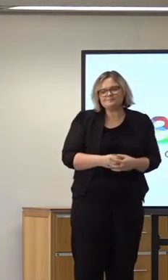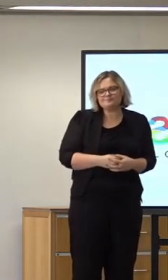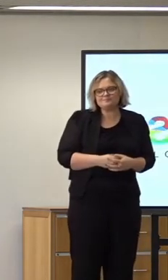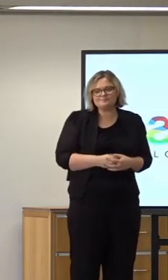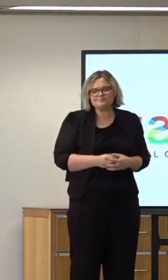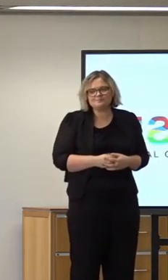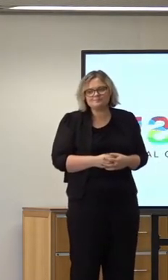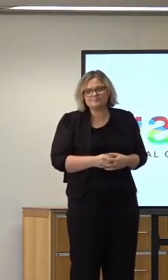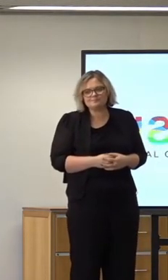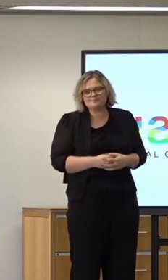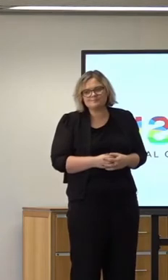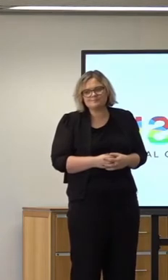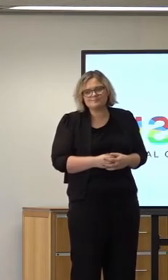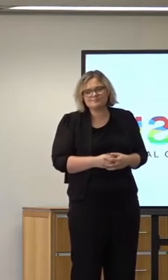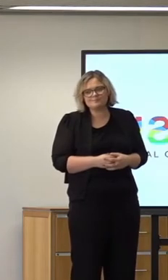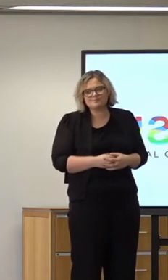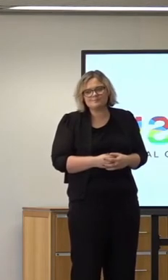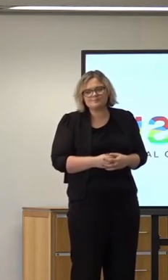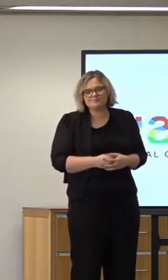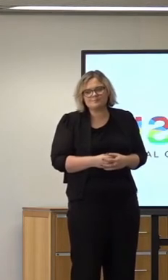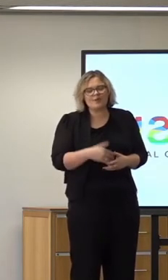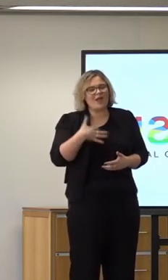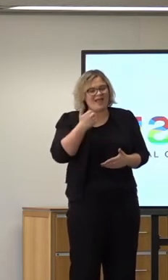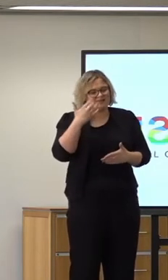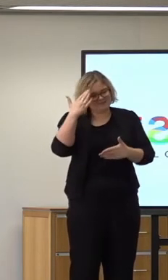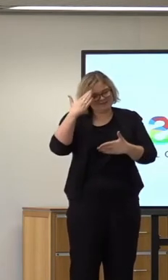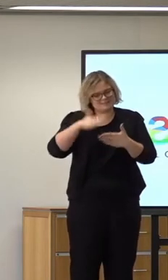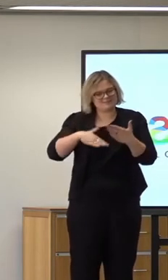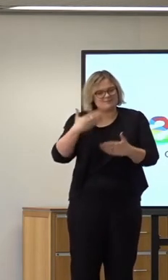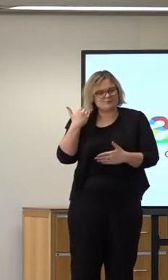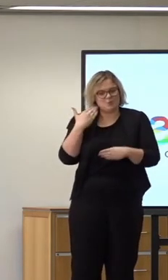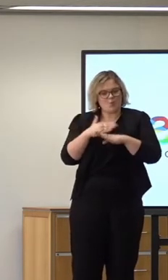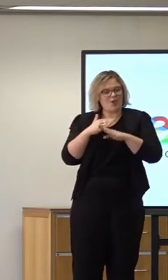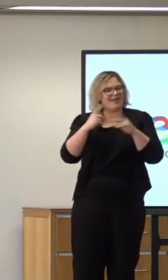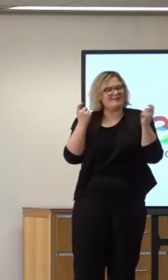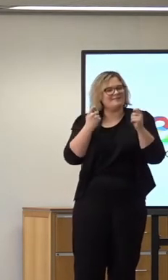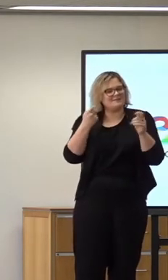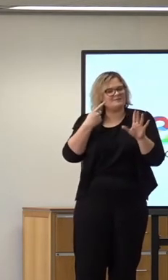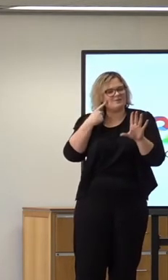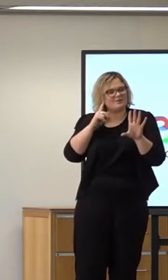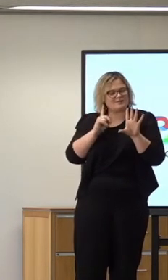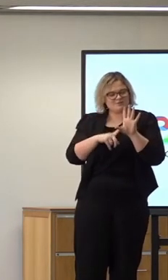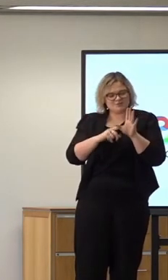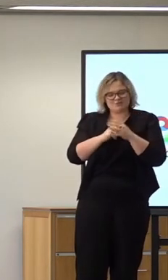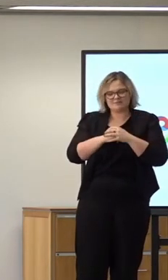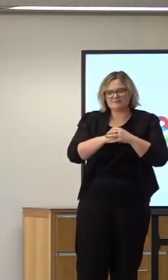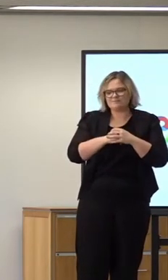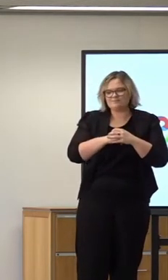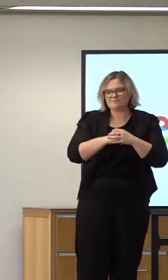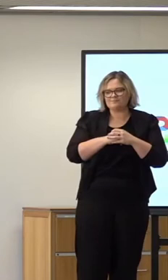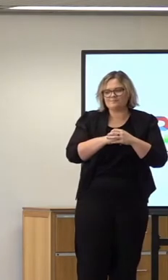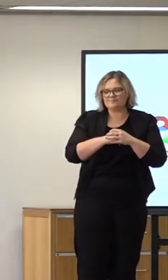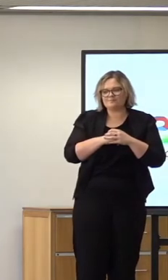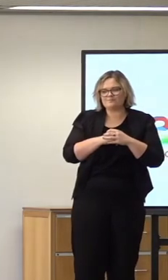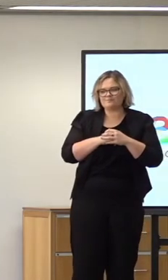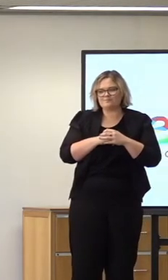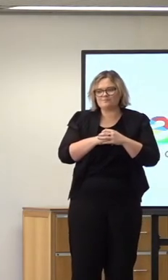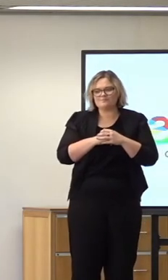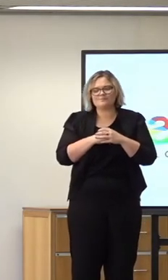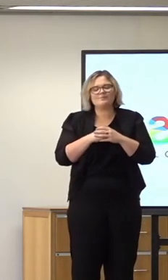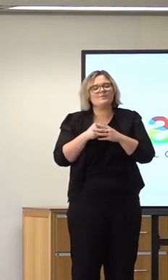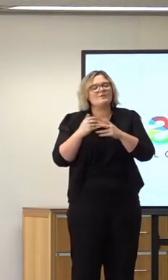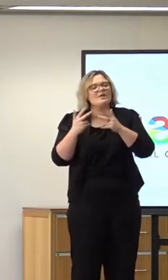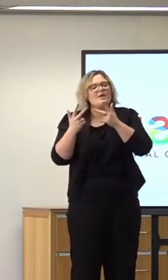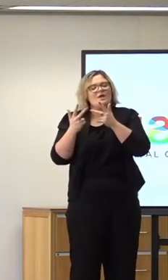the moment. And just I had this experience working in the festival last year with Tony Sara and Maima Awida, who are a collaborative duo,